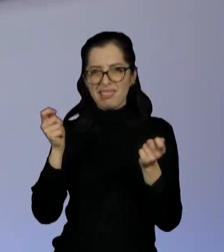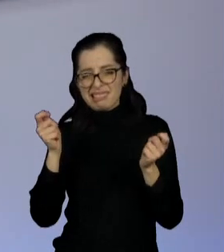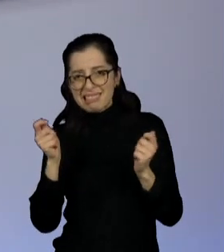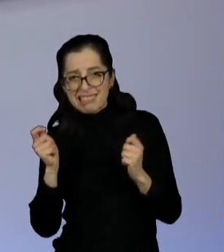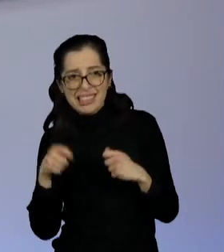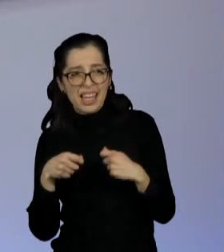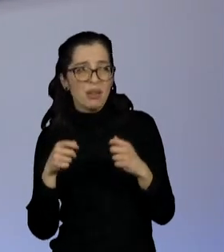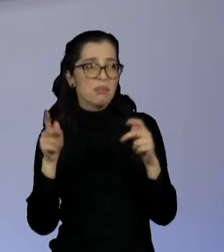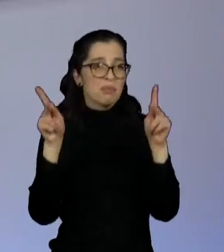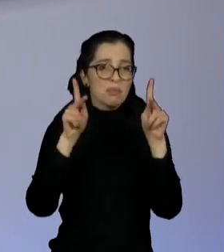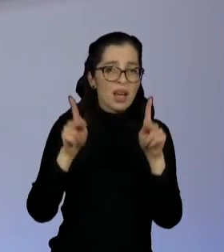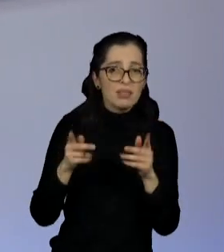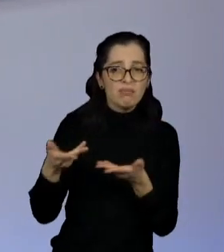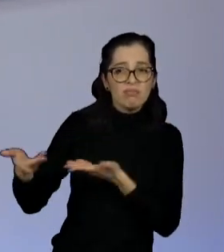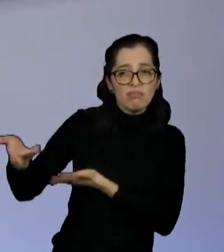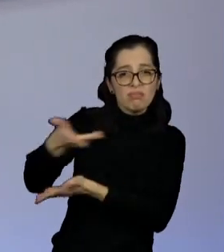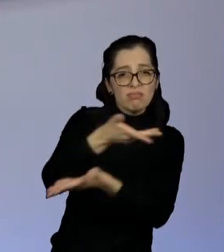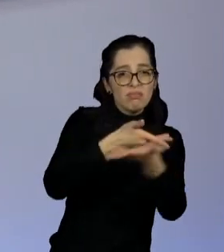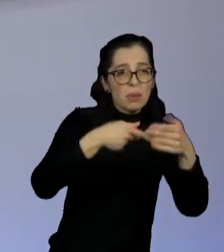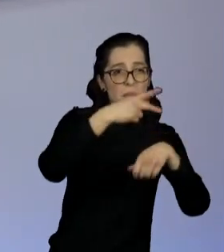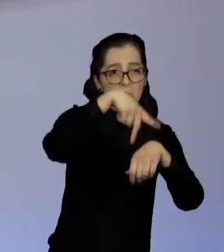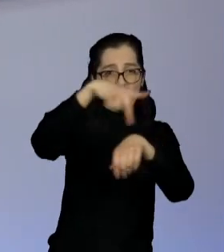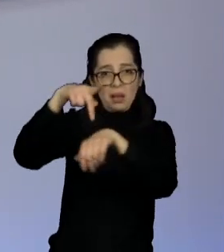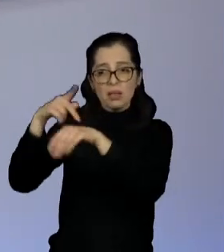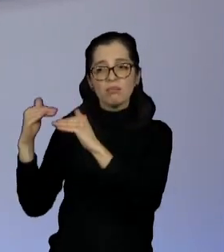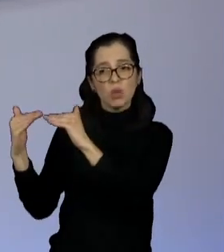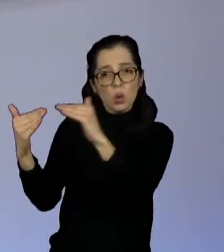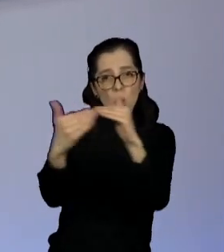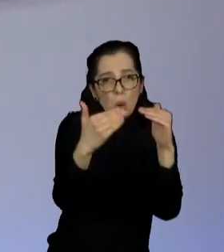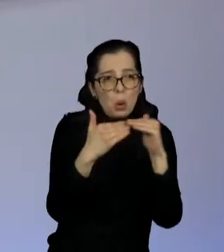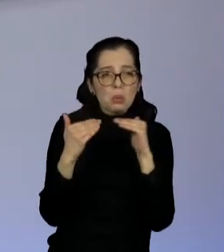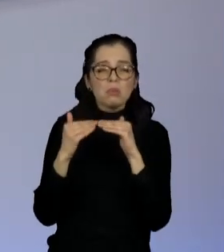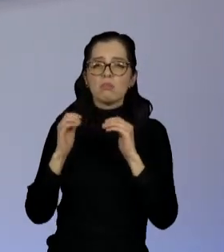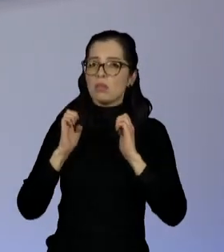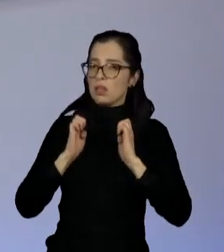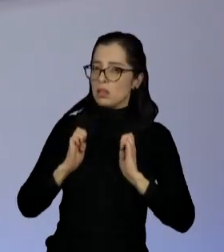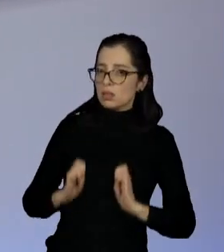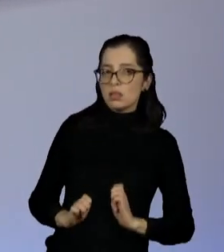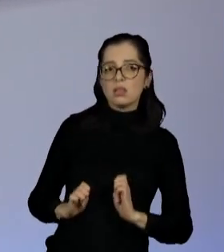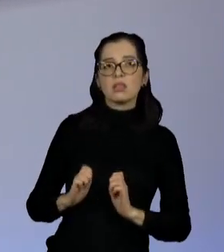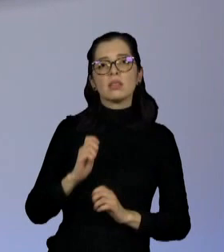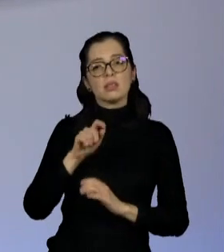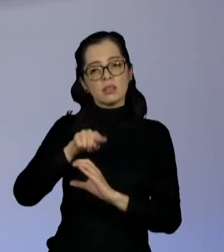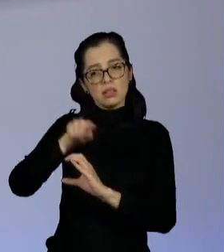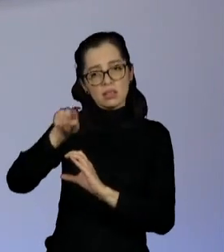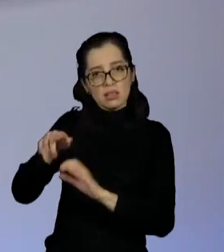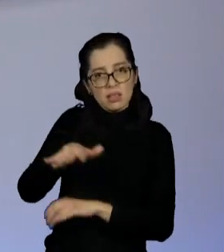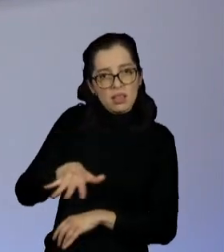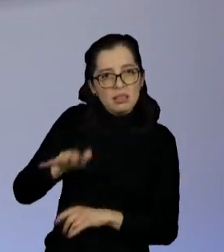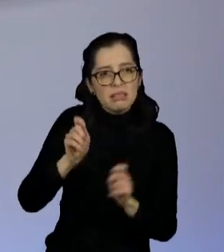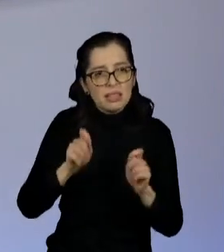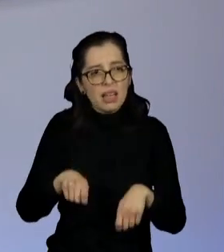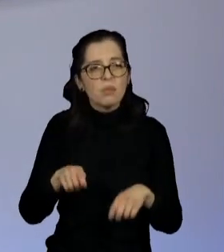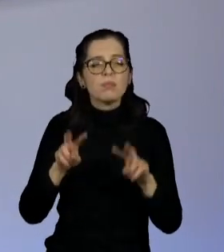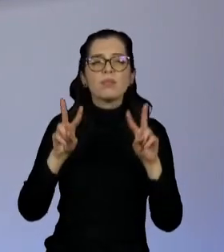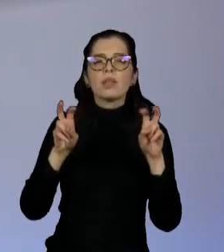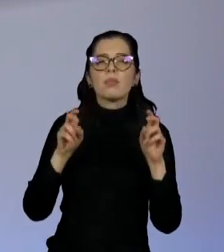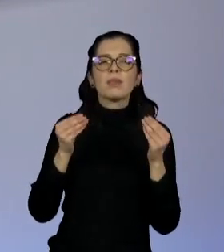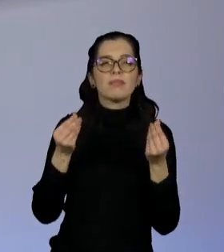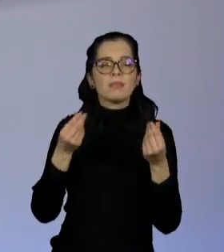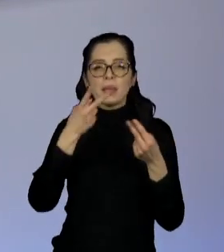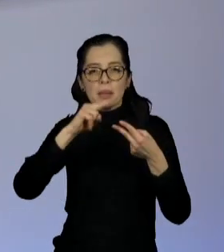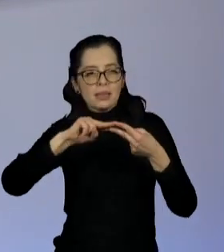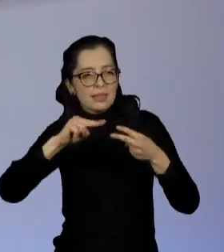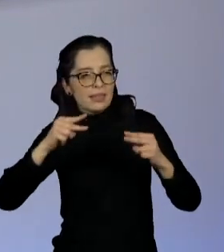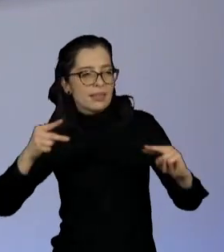consensos, por exemplo, de ética na ciência para alguns temas como edição genética, ou isso